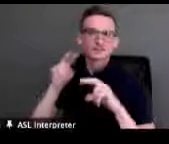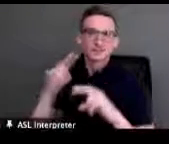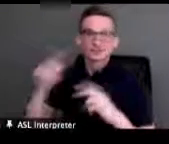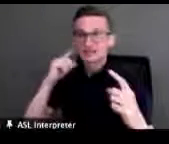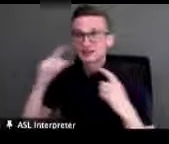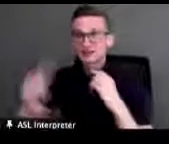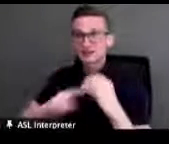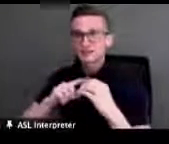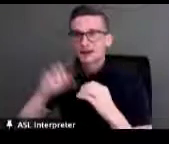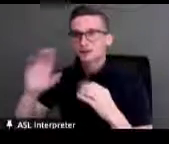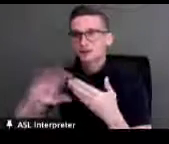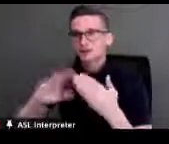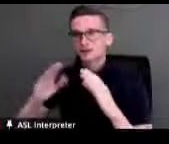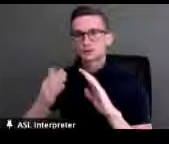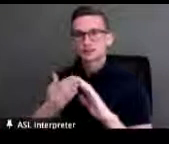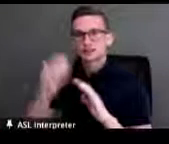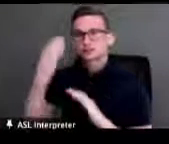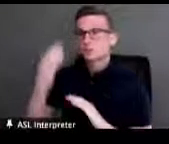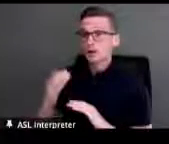makes them special.